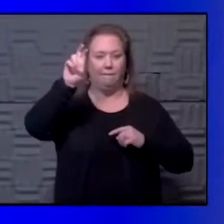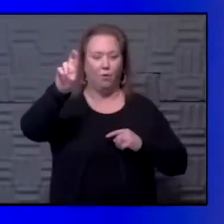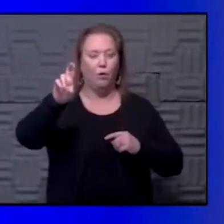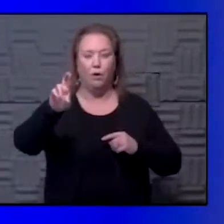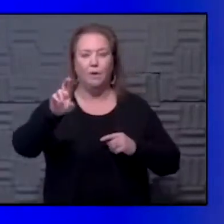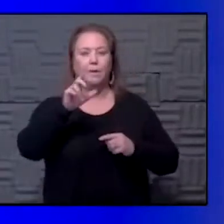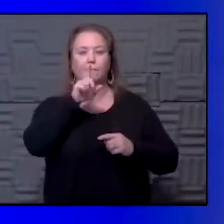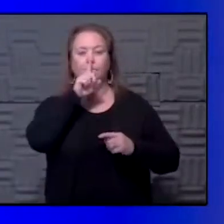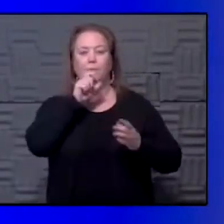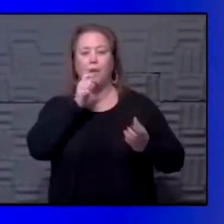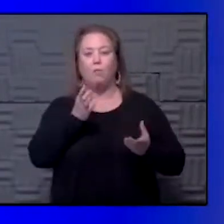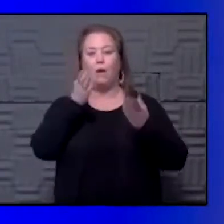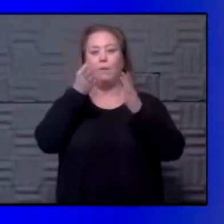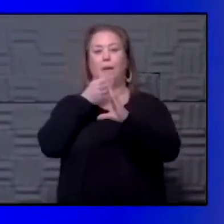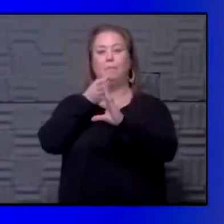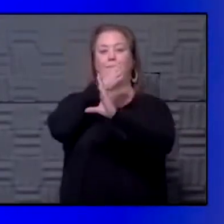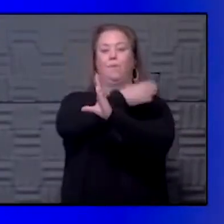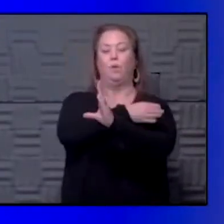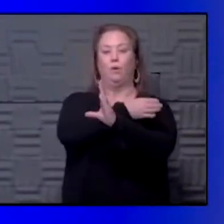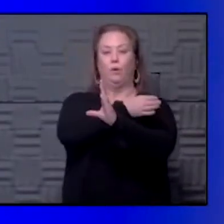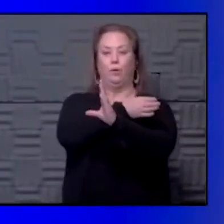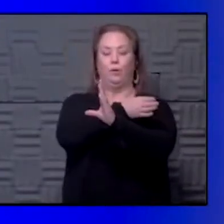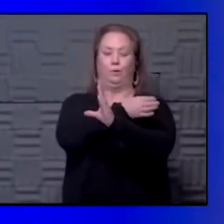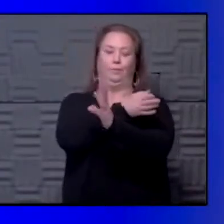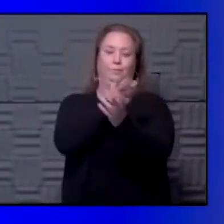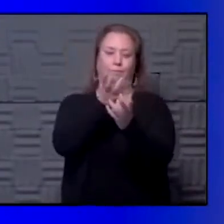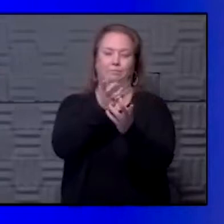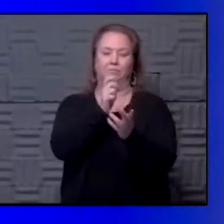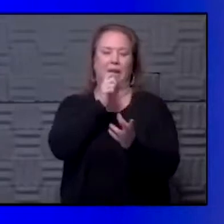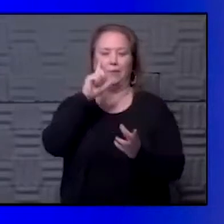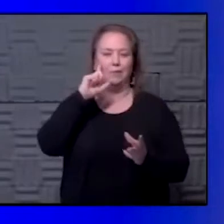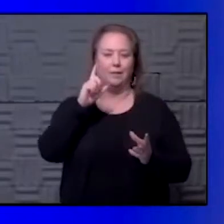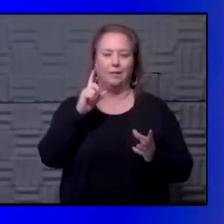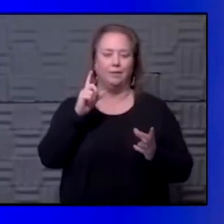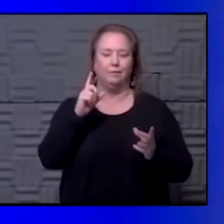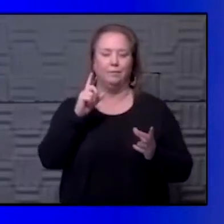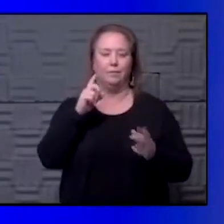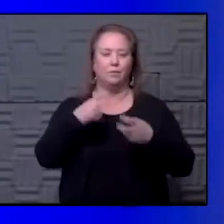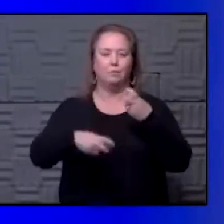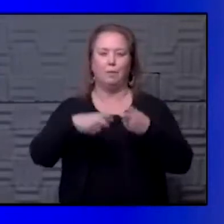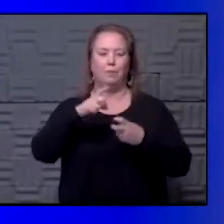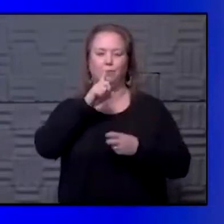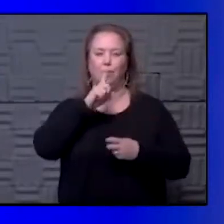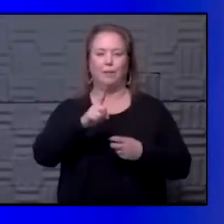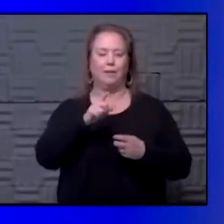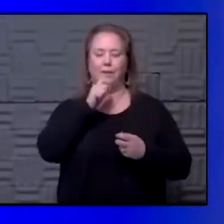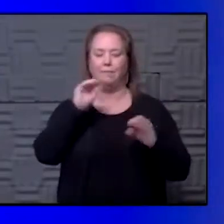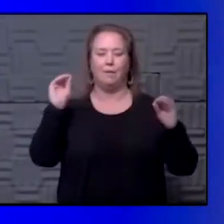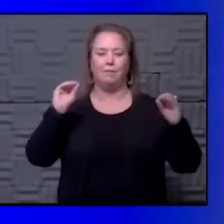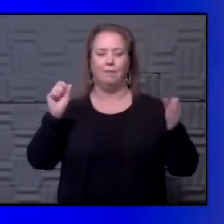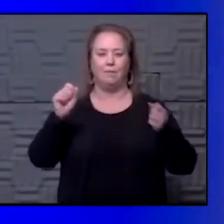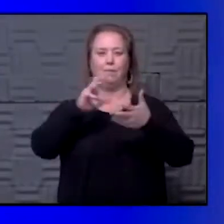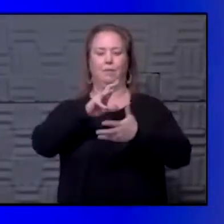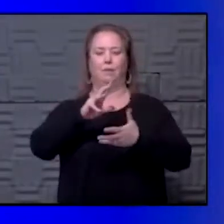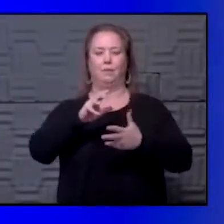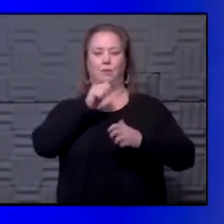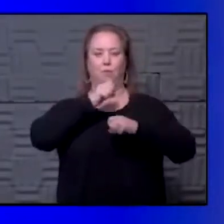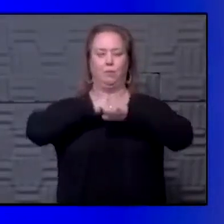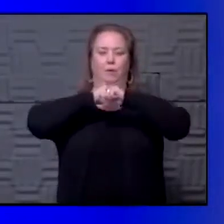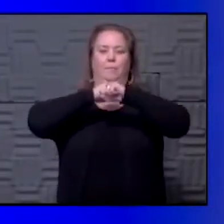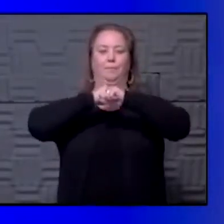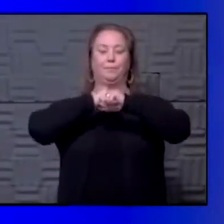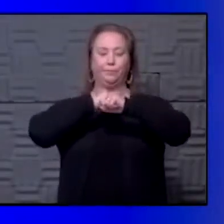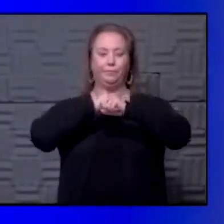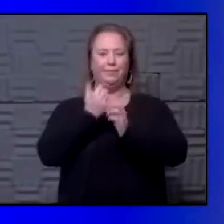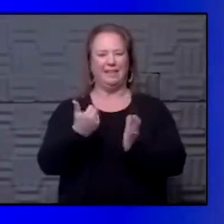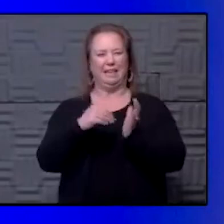They don't recommend taking it before, but even beforehand, I don't see that there's a problem. There's really no mechanism that's going to cause you to not get immunity. Again,